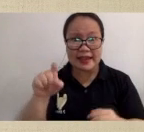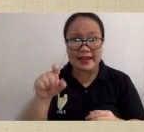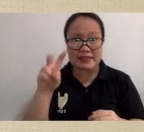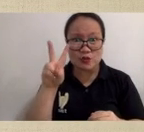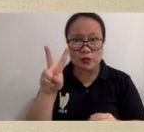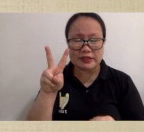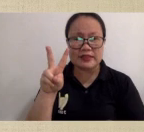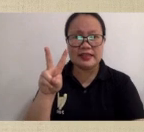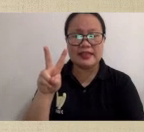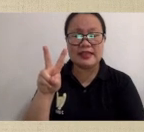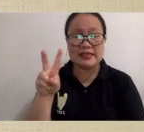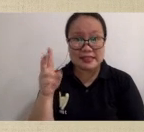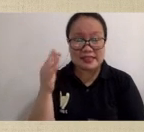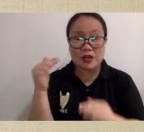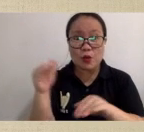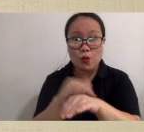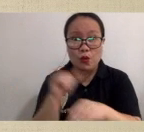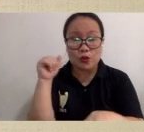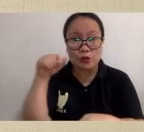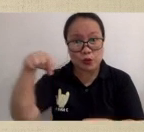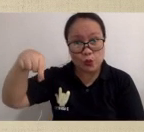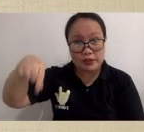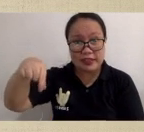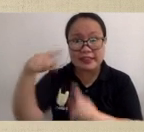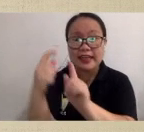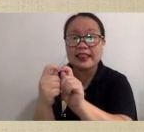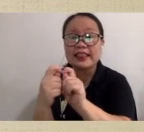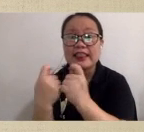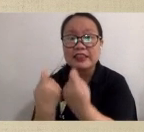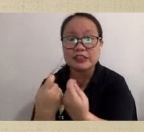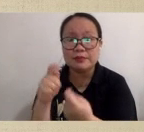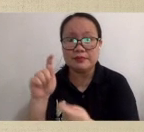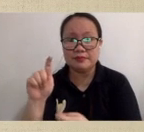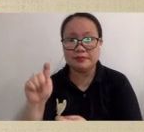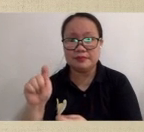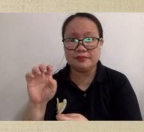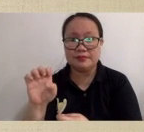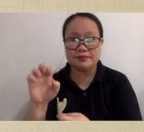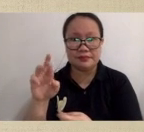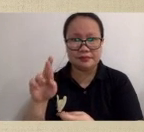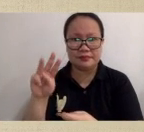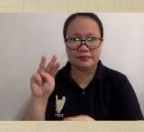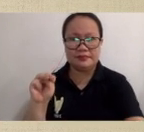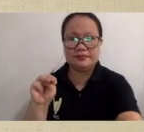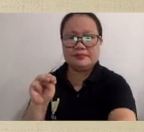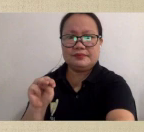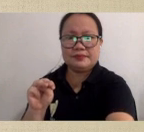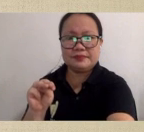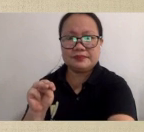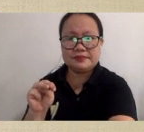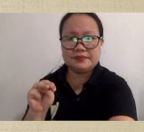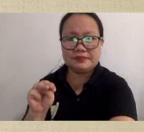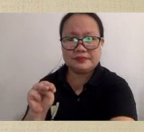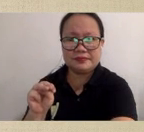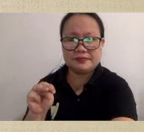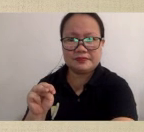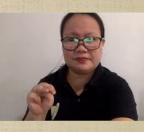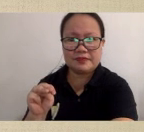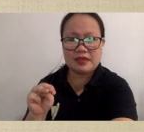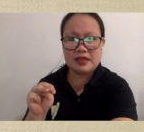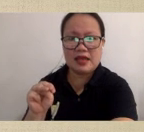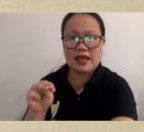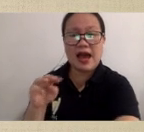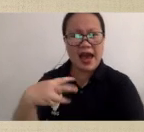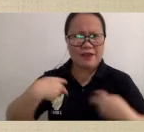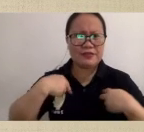our quadratic term. So, we have 3 terms in quadratic equation.